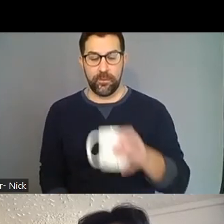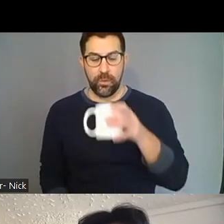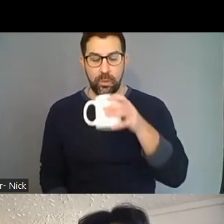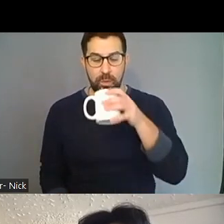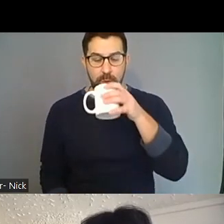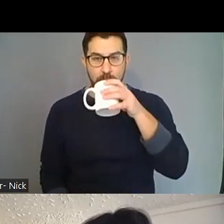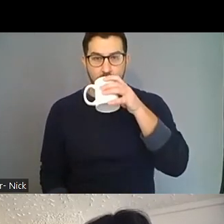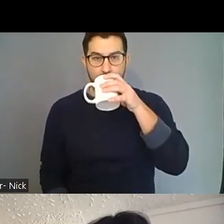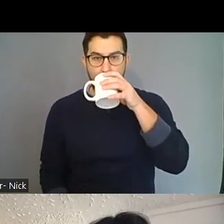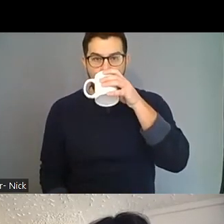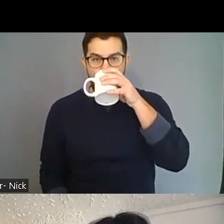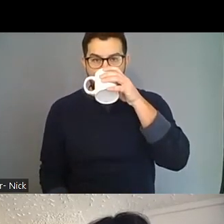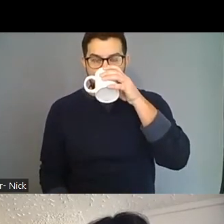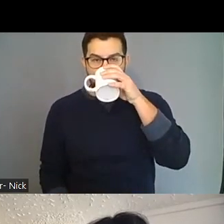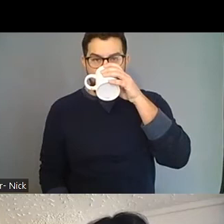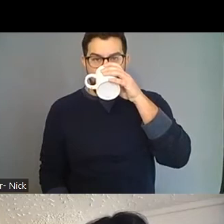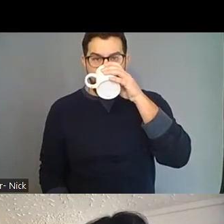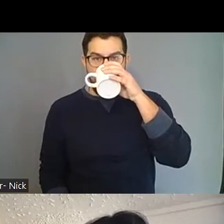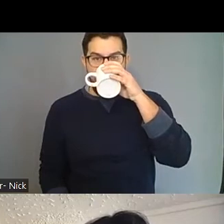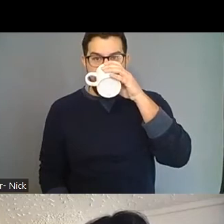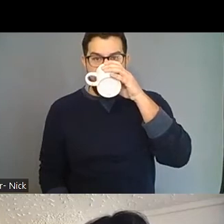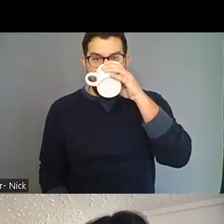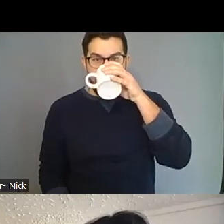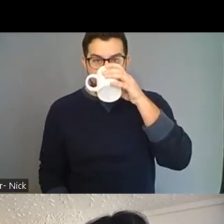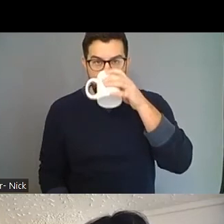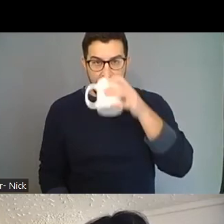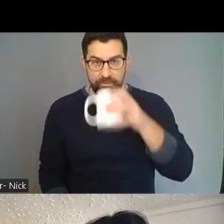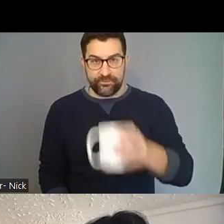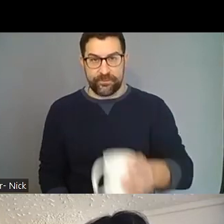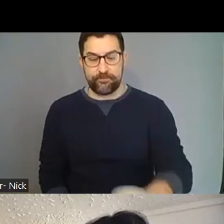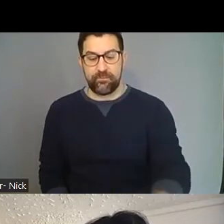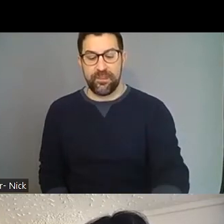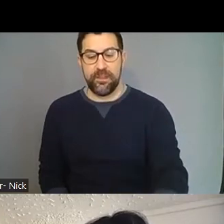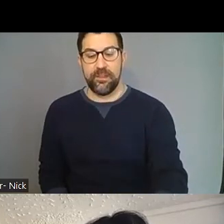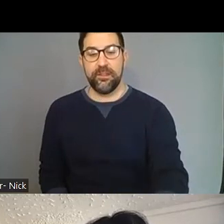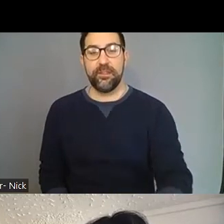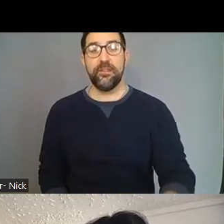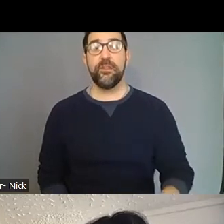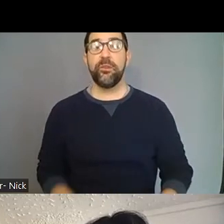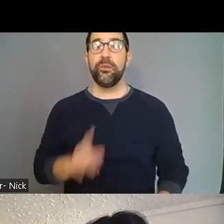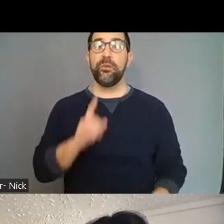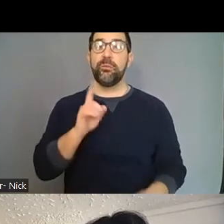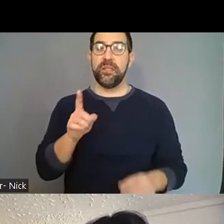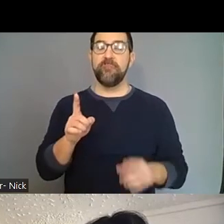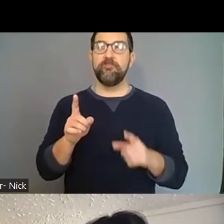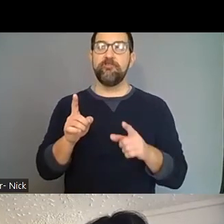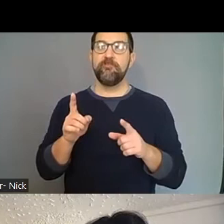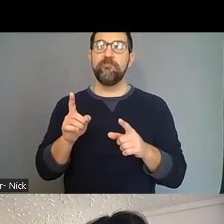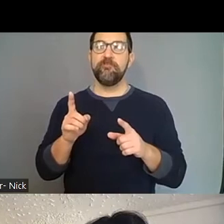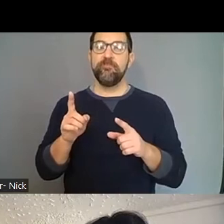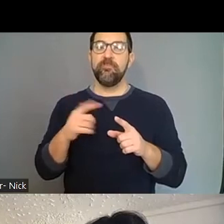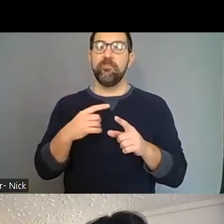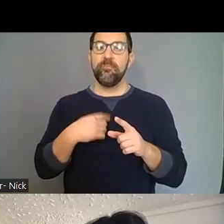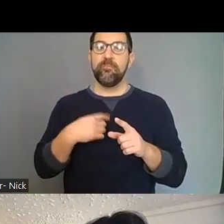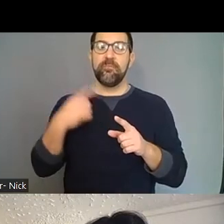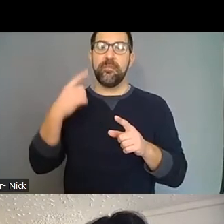I would say I learned, honestly, like you said, so being conditioned to these conditions, I think that's